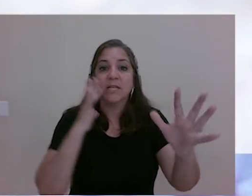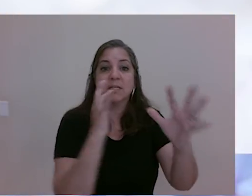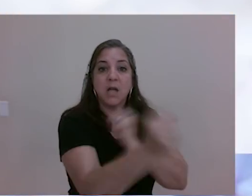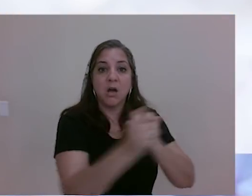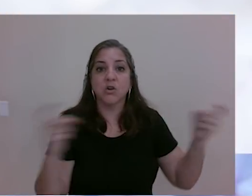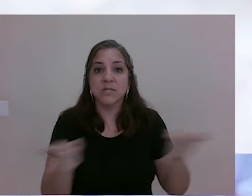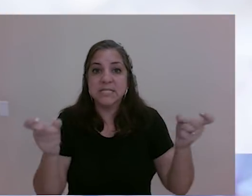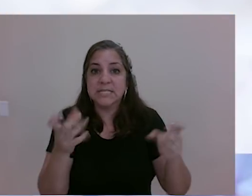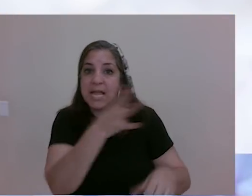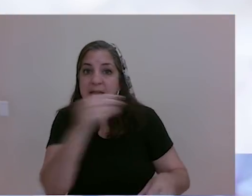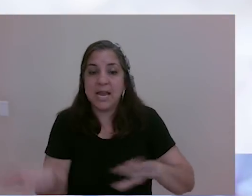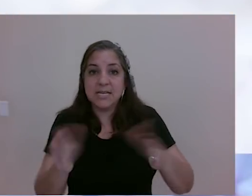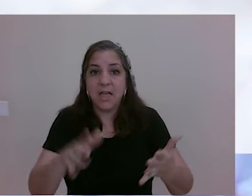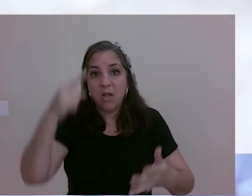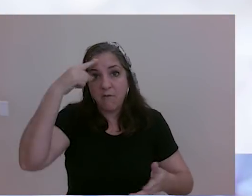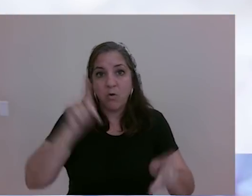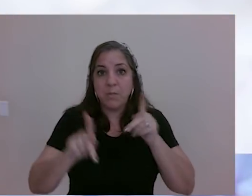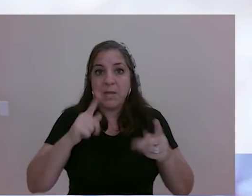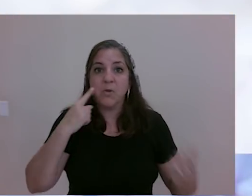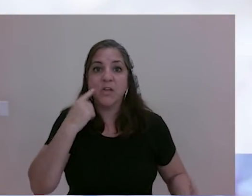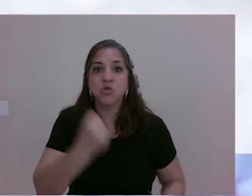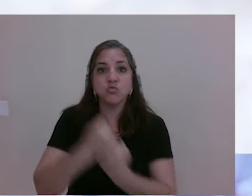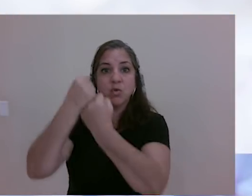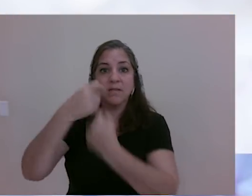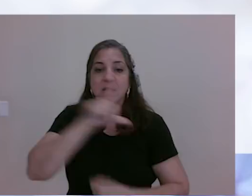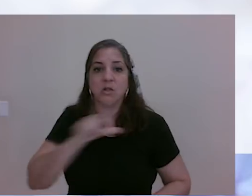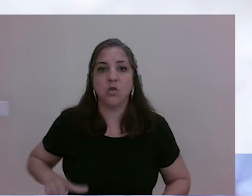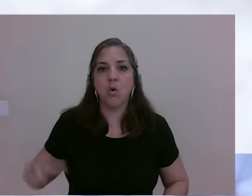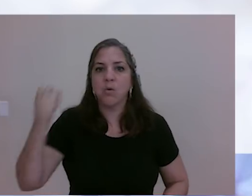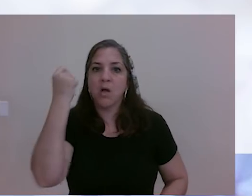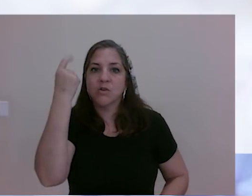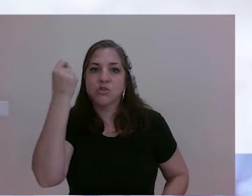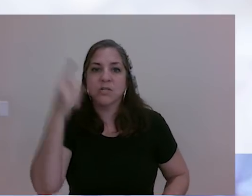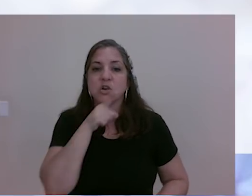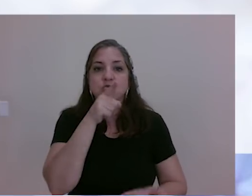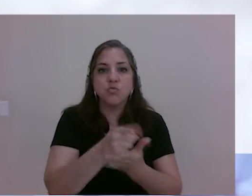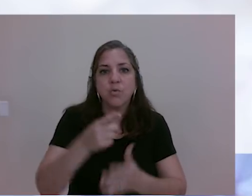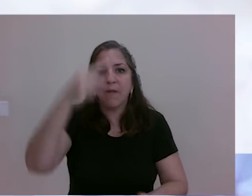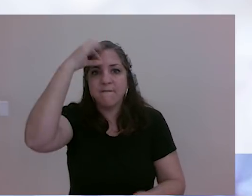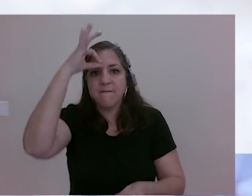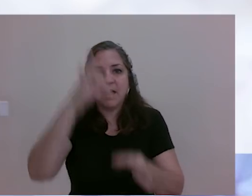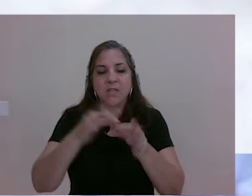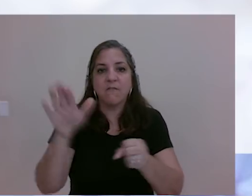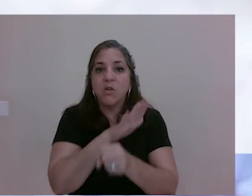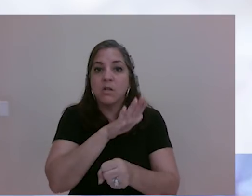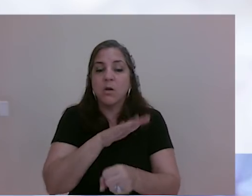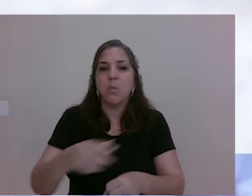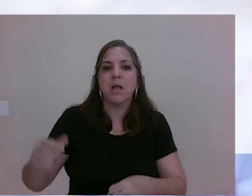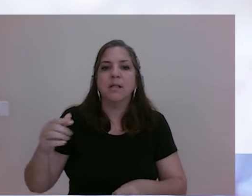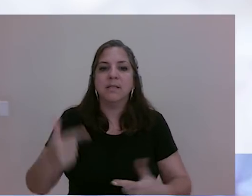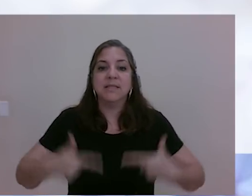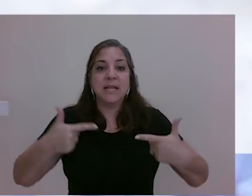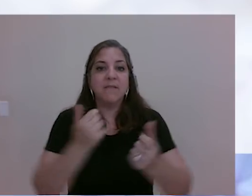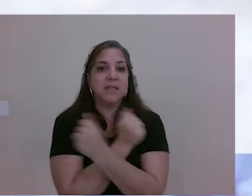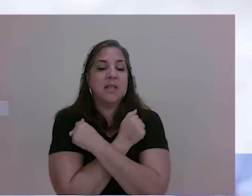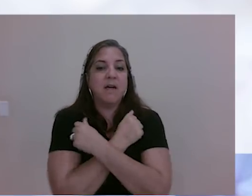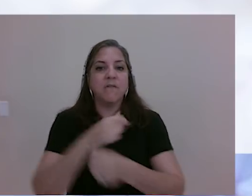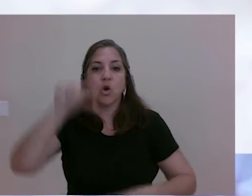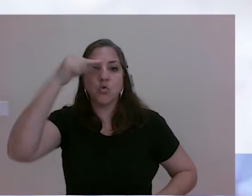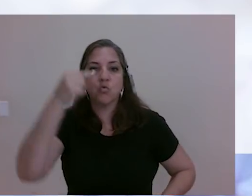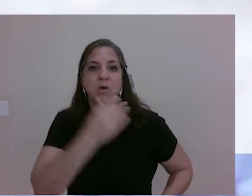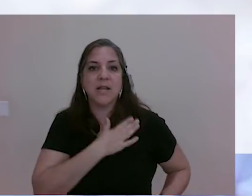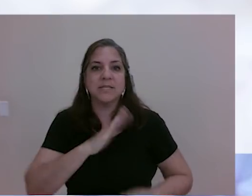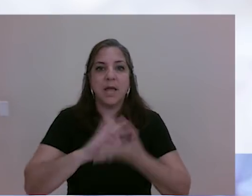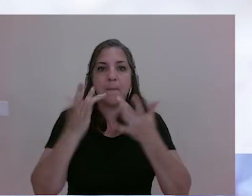those who trust in the Lord, they shall understand truth, and the faithful shall abide with him in love, because grace and mercy are